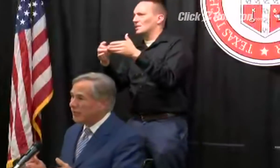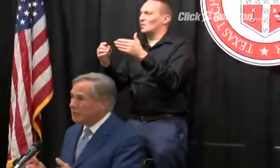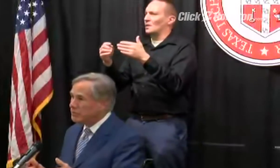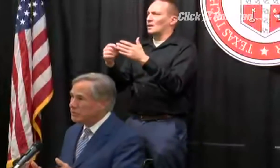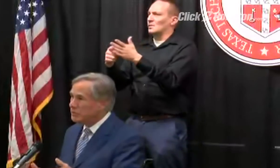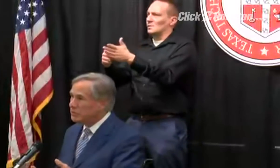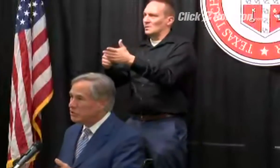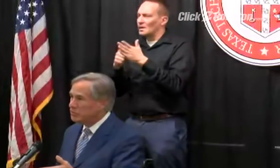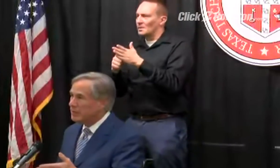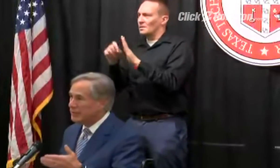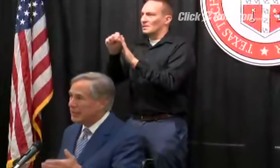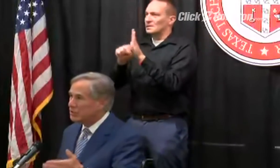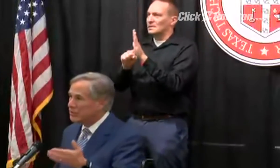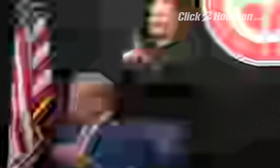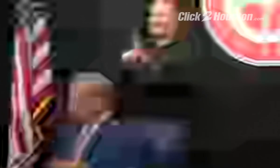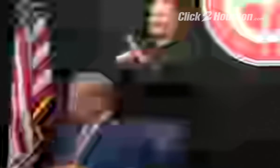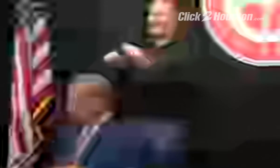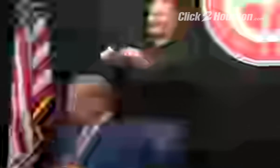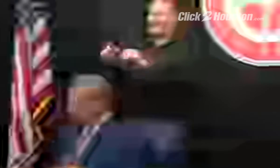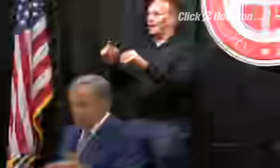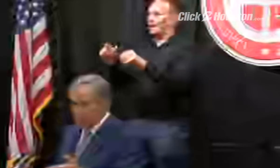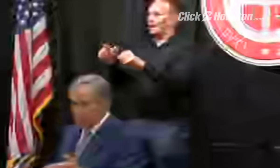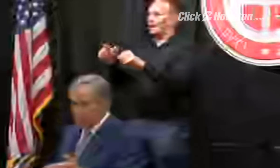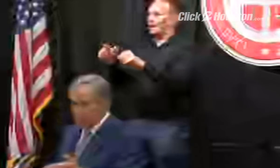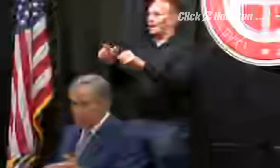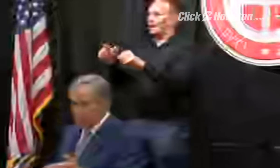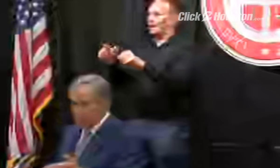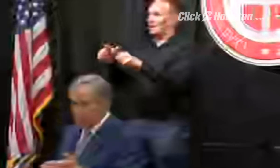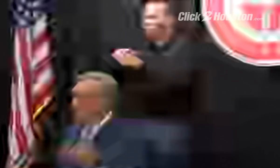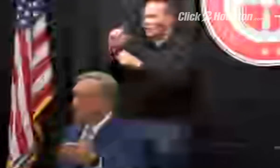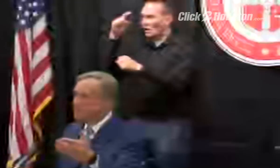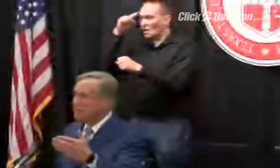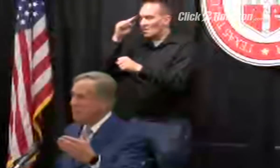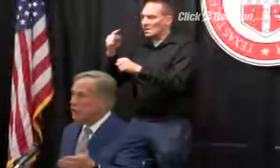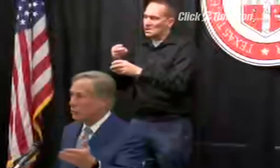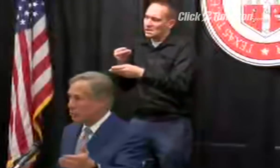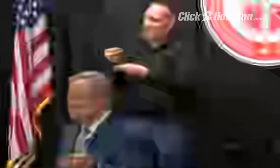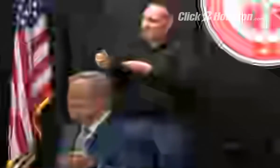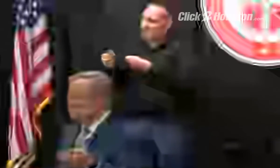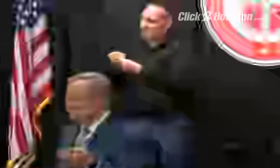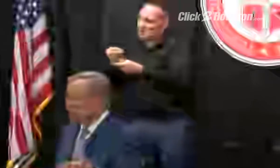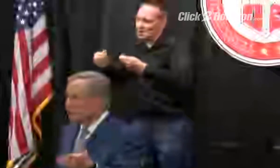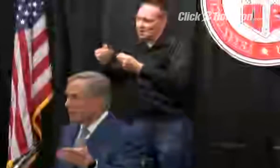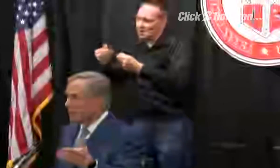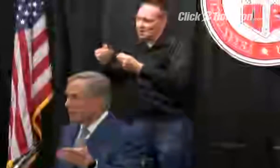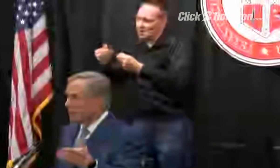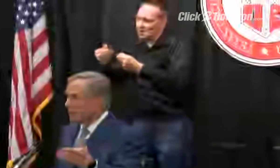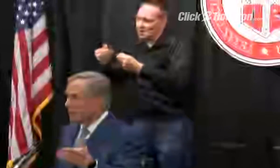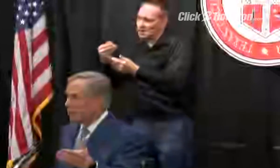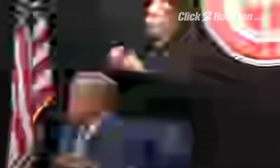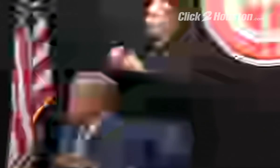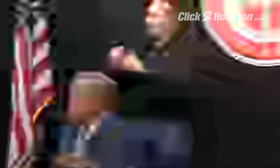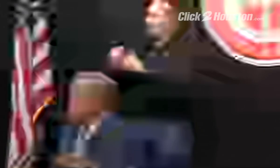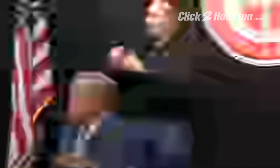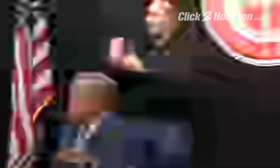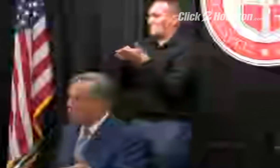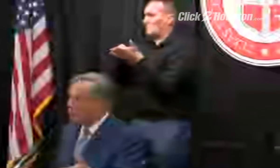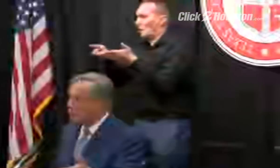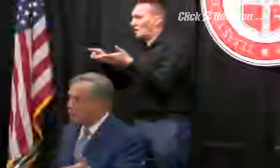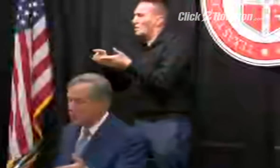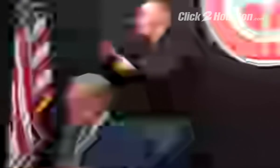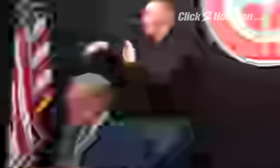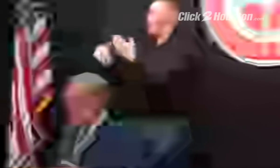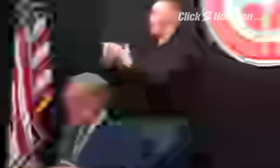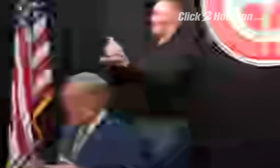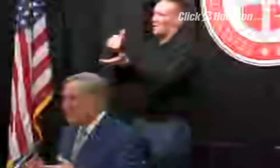local governments to spend CARES Act funding for all those medical personnel that I talked about earlier that are surging to this